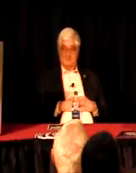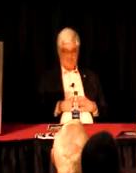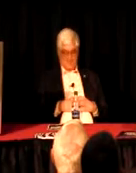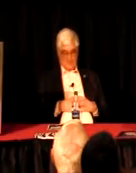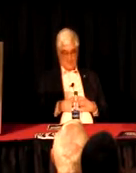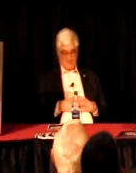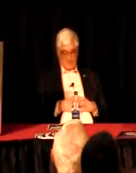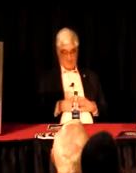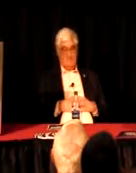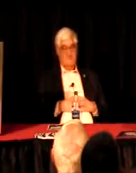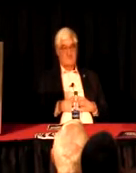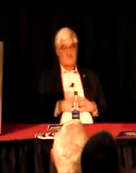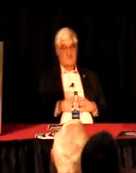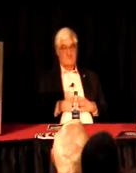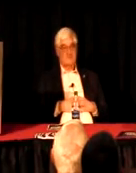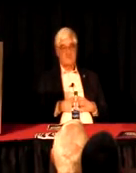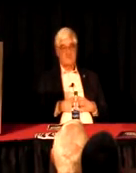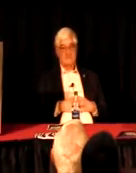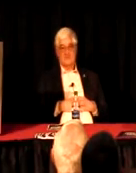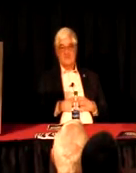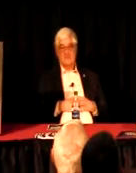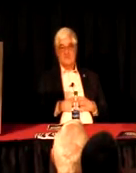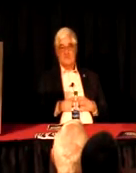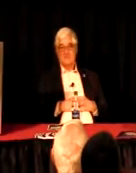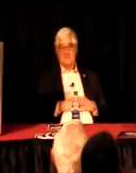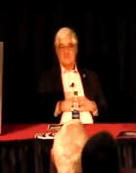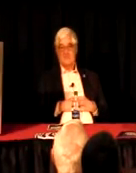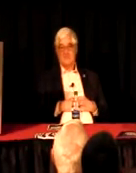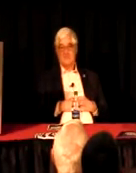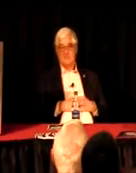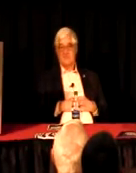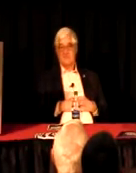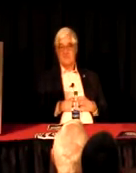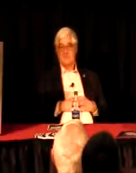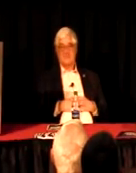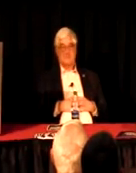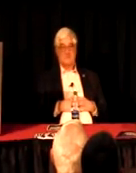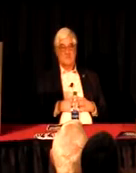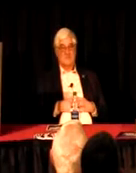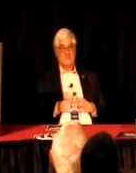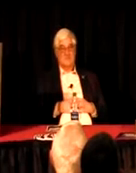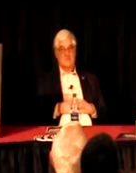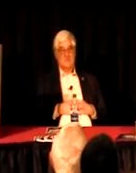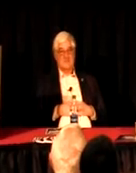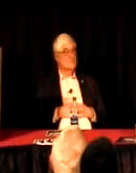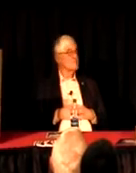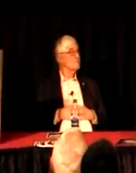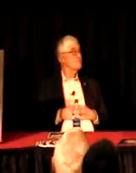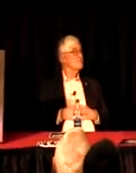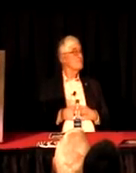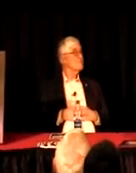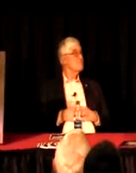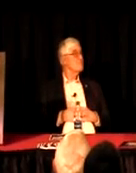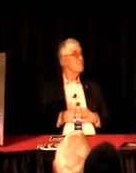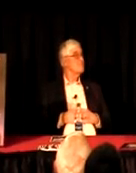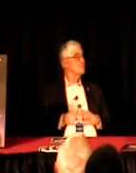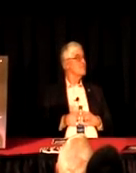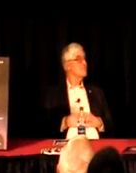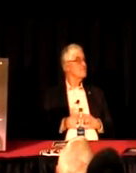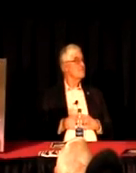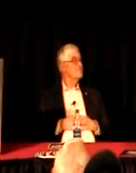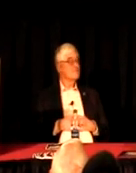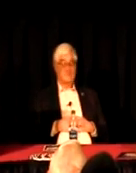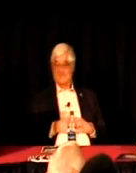leave. To seal forever such unfettered friendship, let's rendezvous beyond the Milky Way.